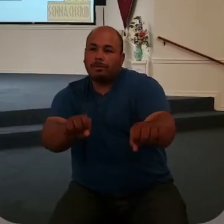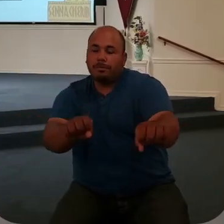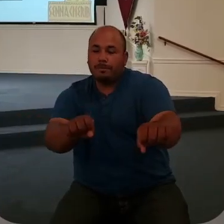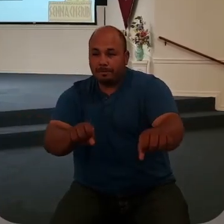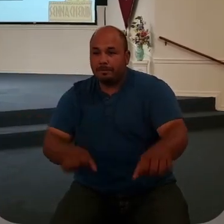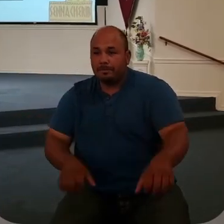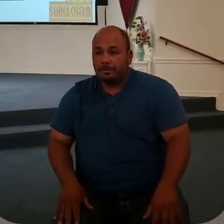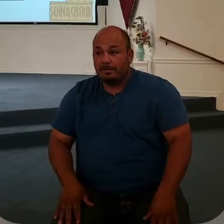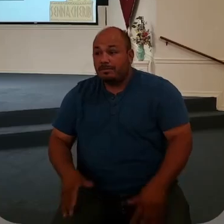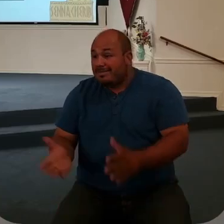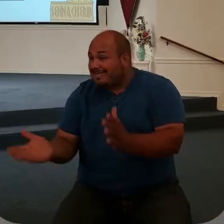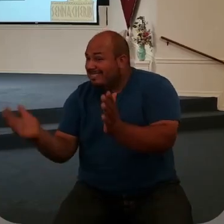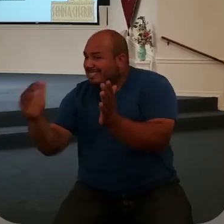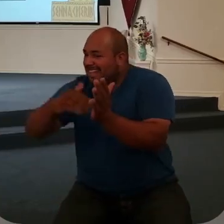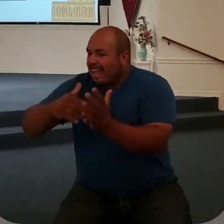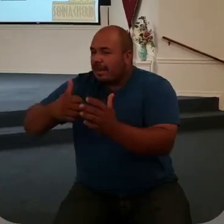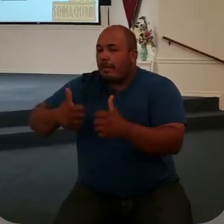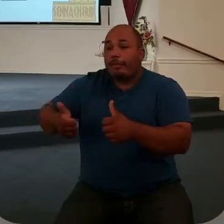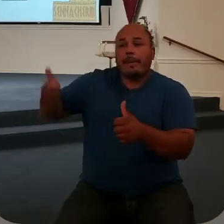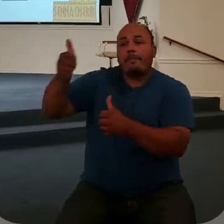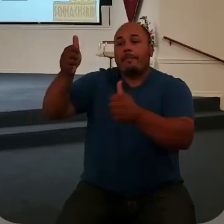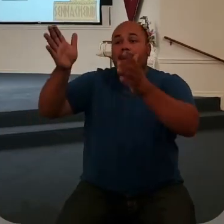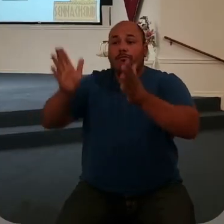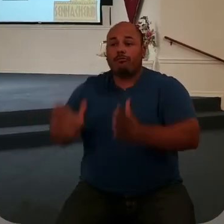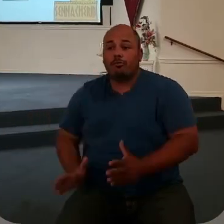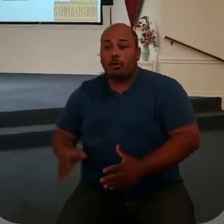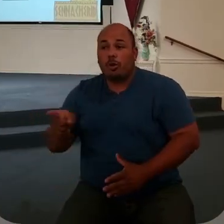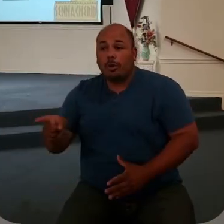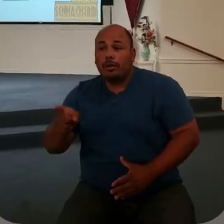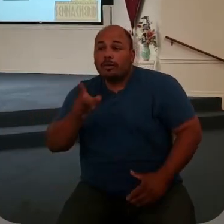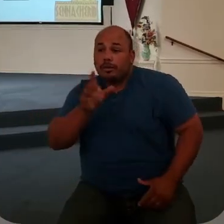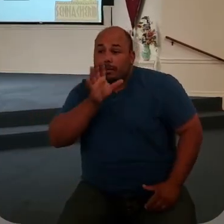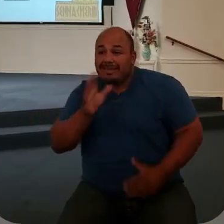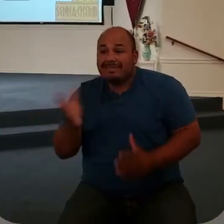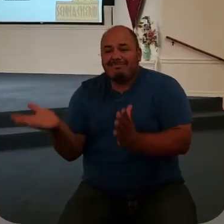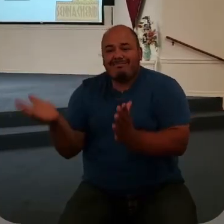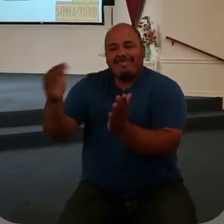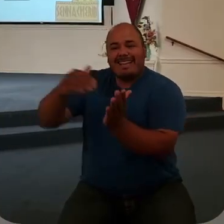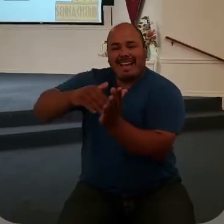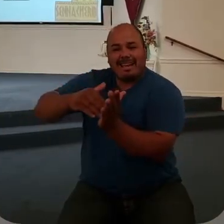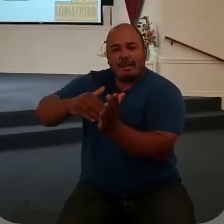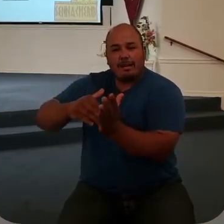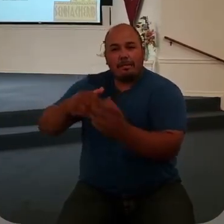speaks again, this time making sure all the people on the wall can hear him. Verse 28.